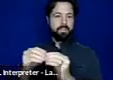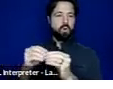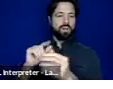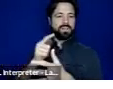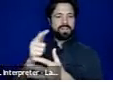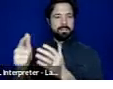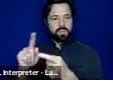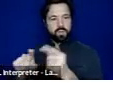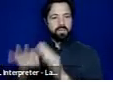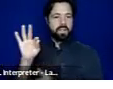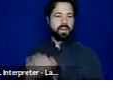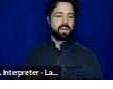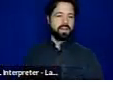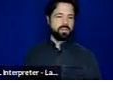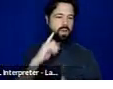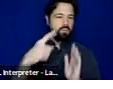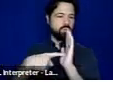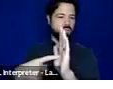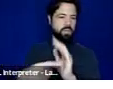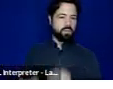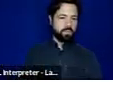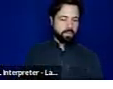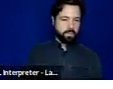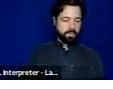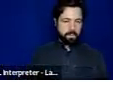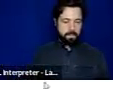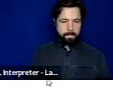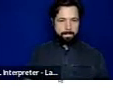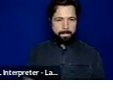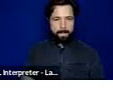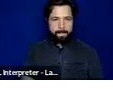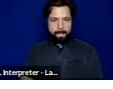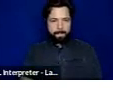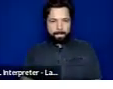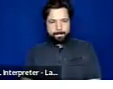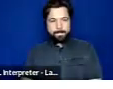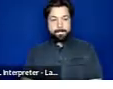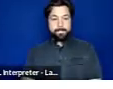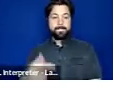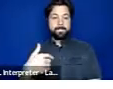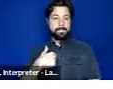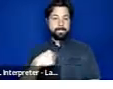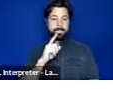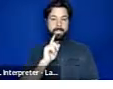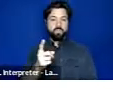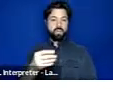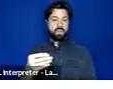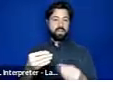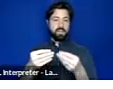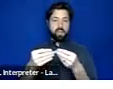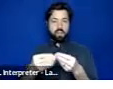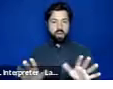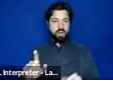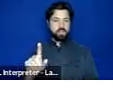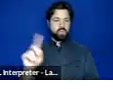Okay. So the Google search, and I'm like, I have lost the advanced search option.